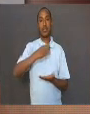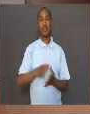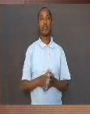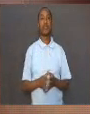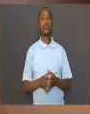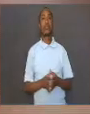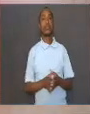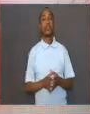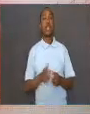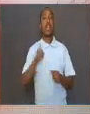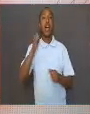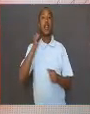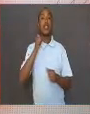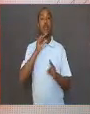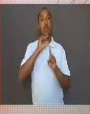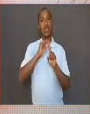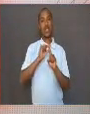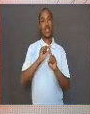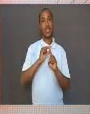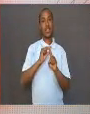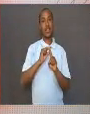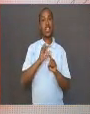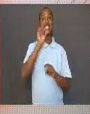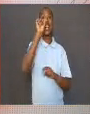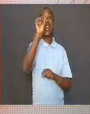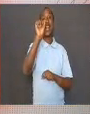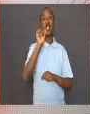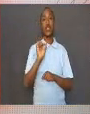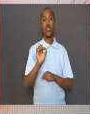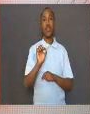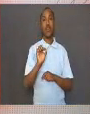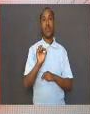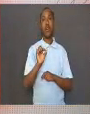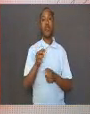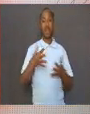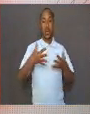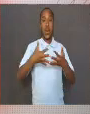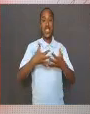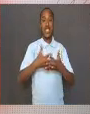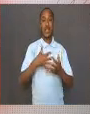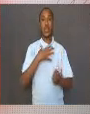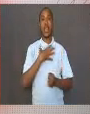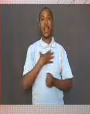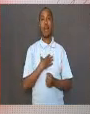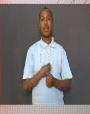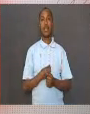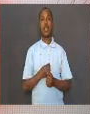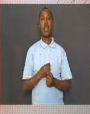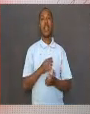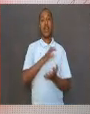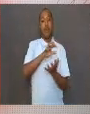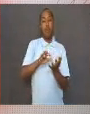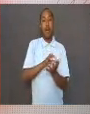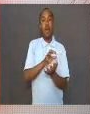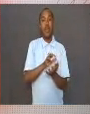a bottle. In other words, the ratio of the constituent elements in